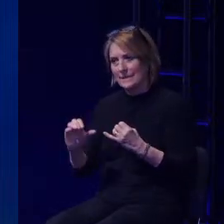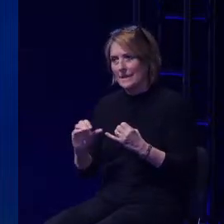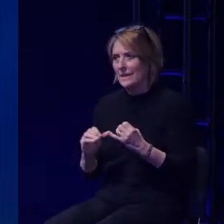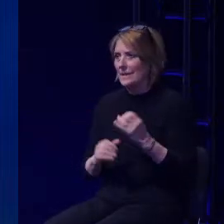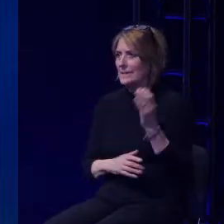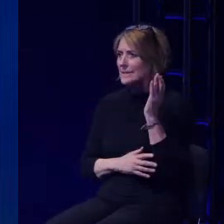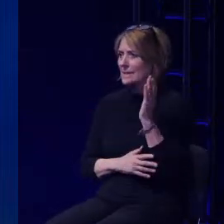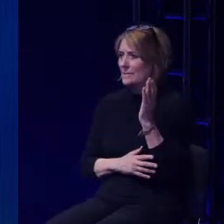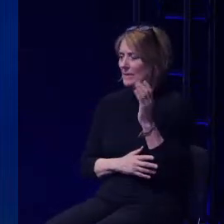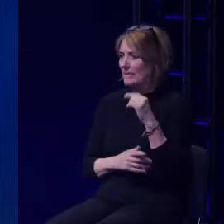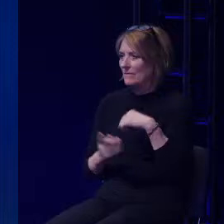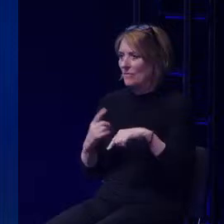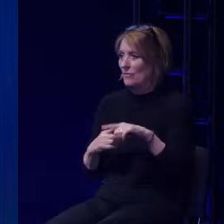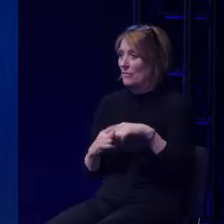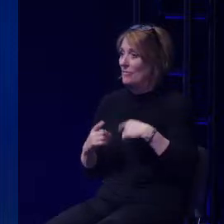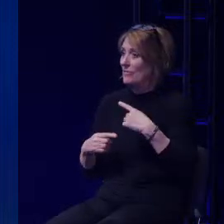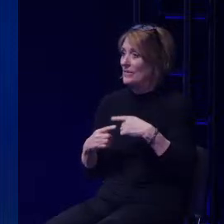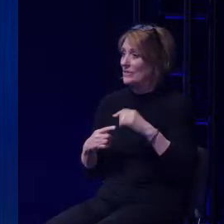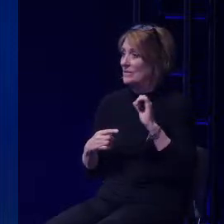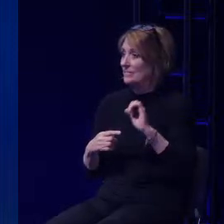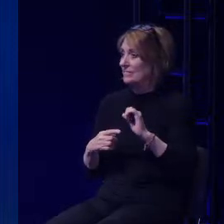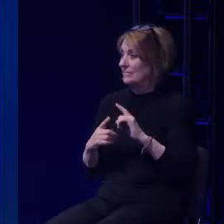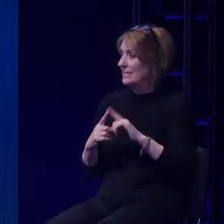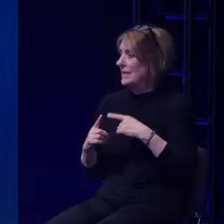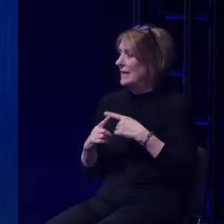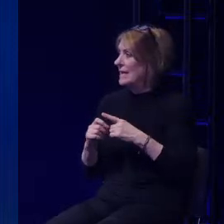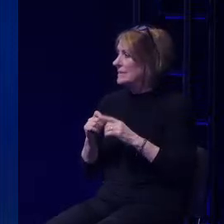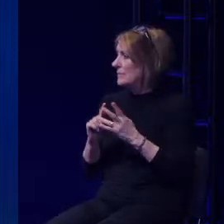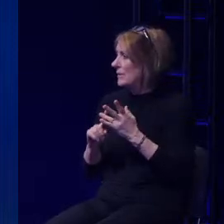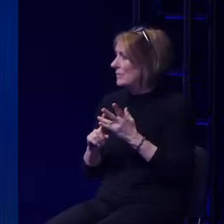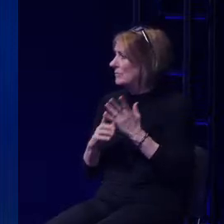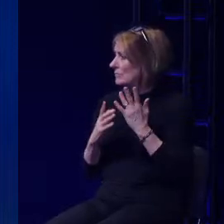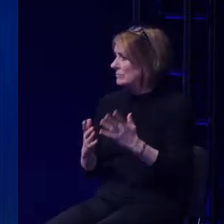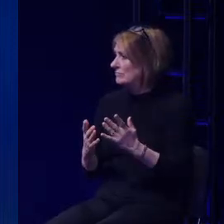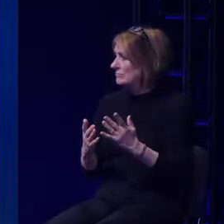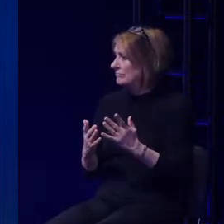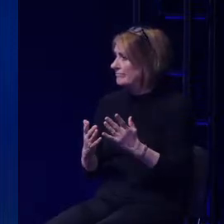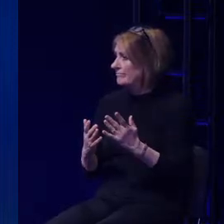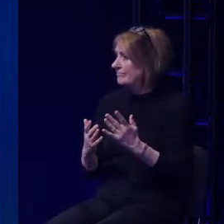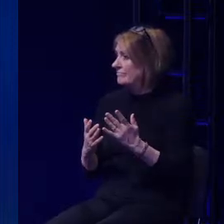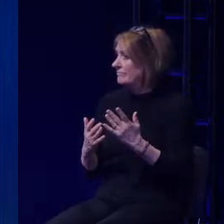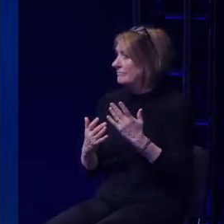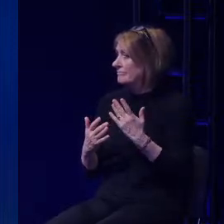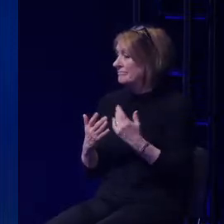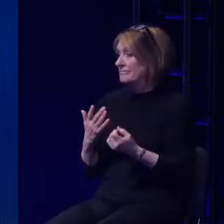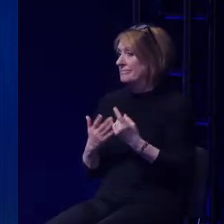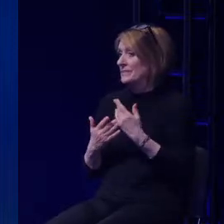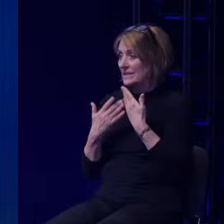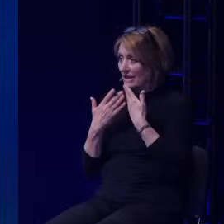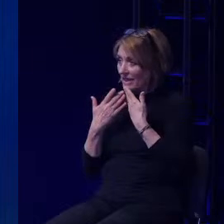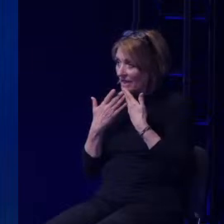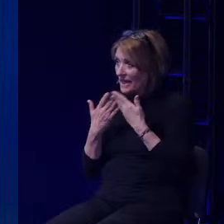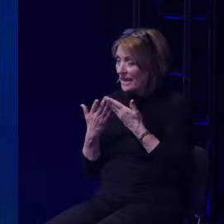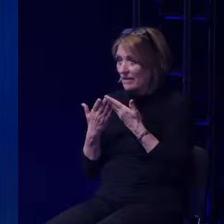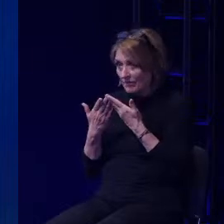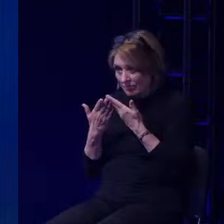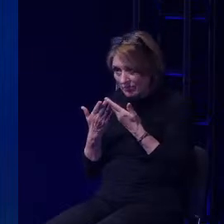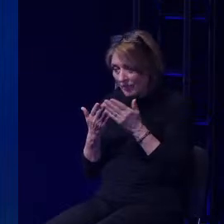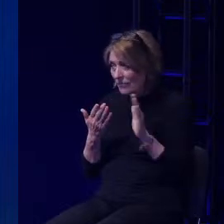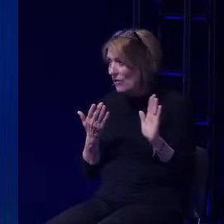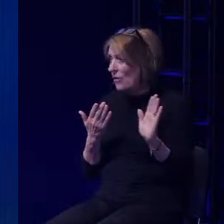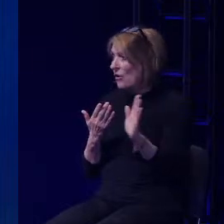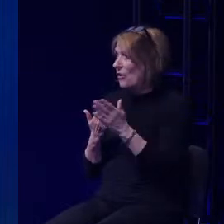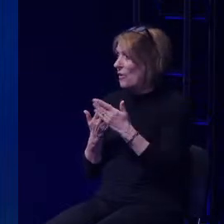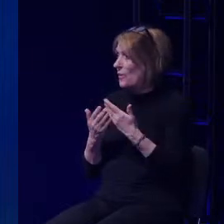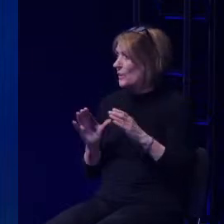year's Expo. And I would just like to take this opportunity to thank the whole team who